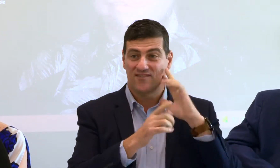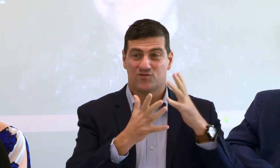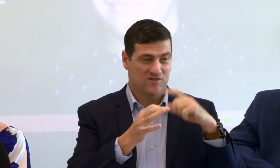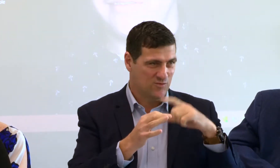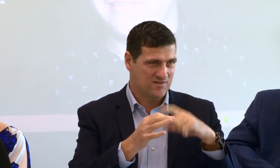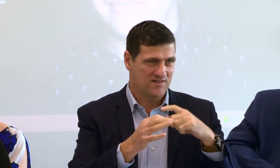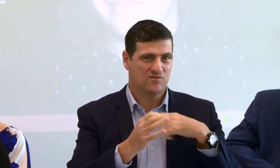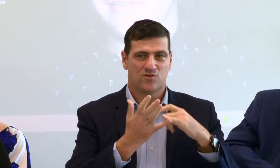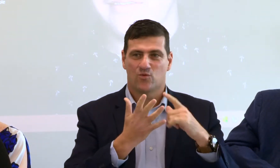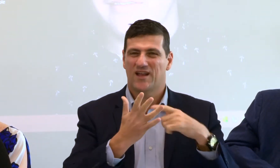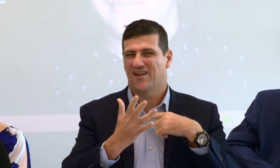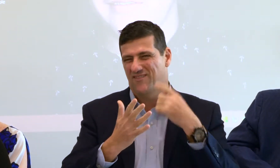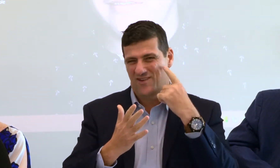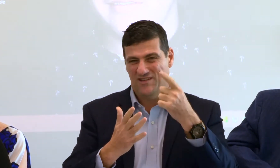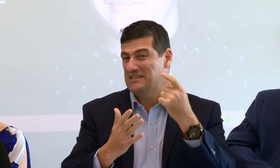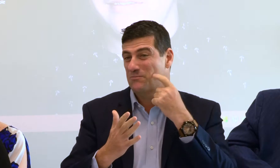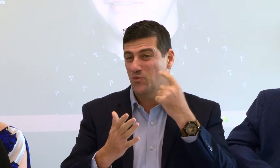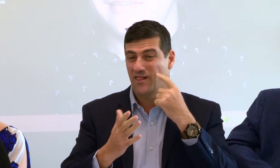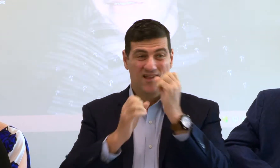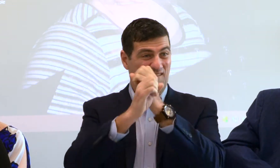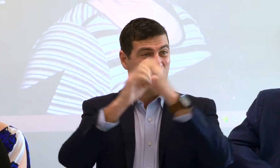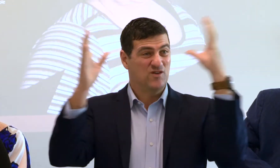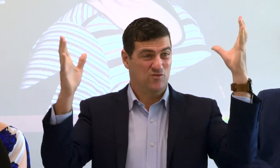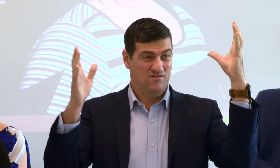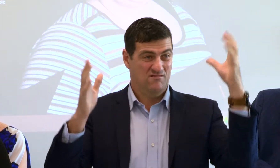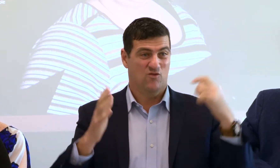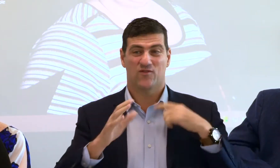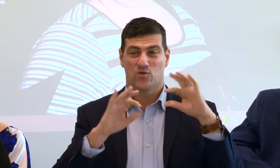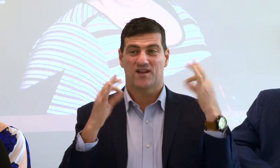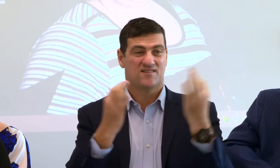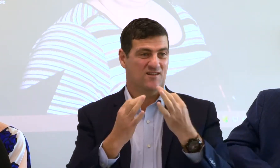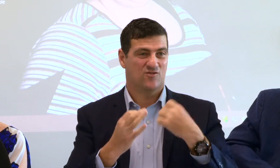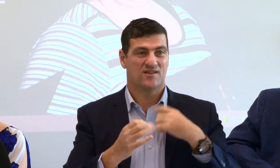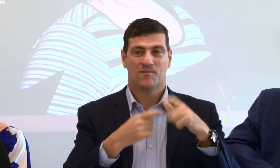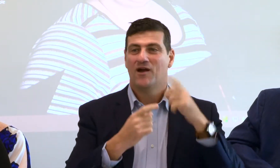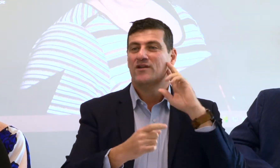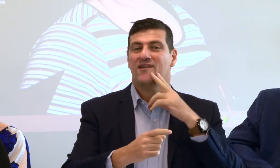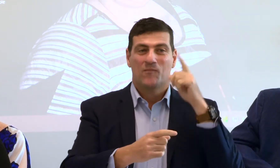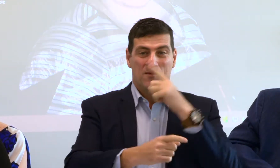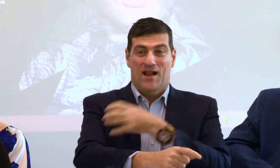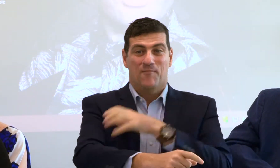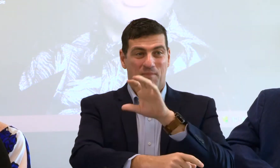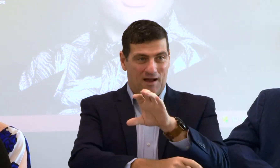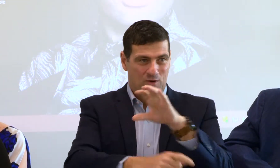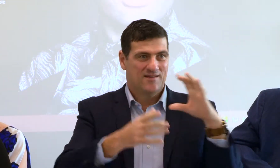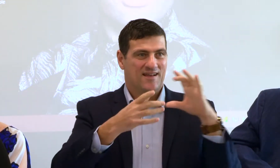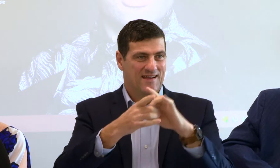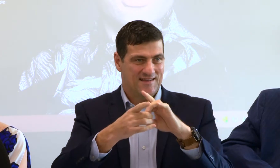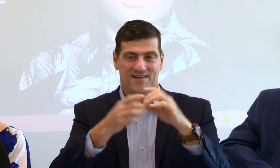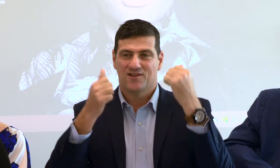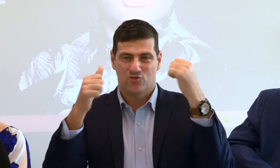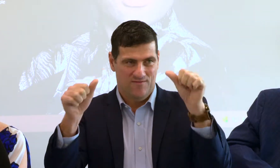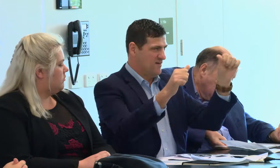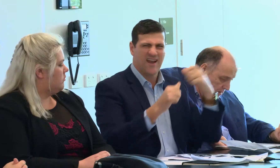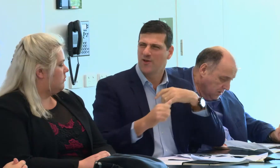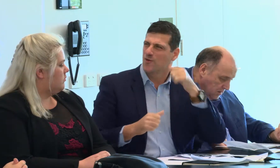labels. So I work at Deaf Services Queensland, and we have a very simple vision there. It's about deaf people